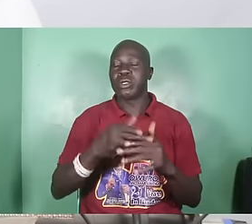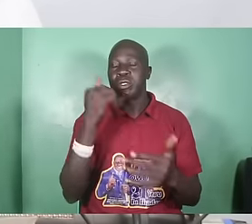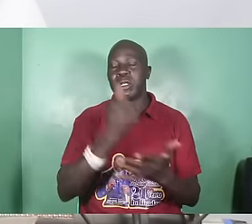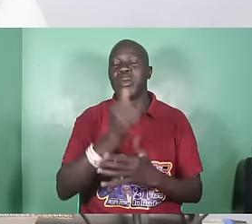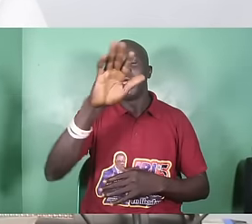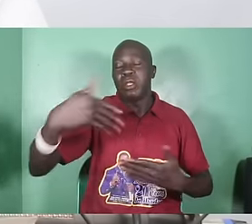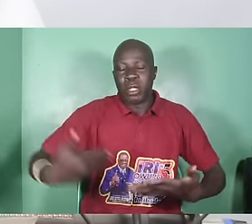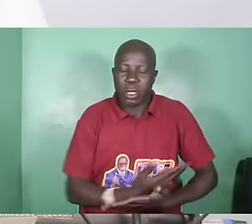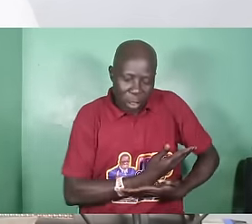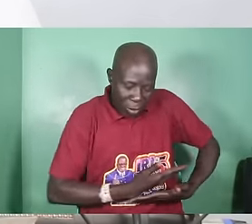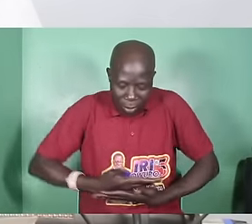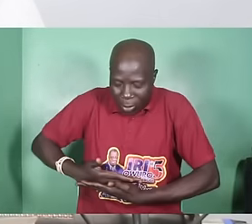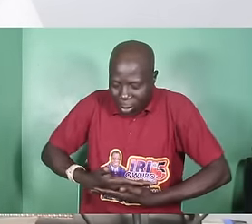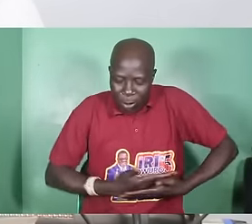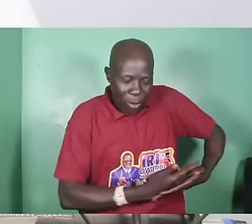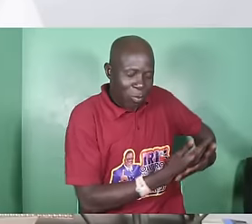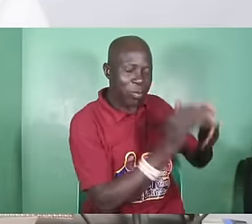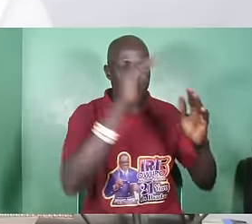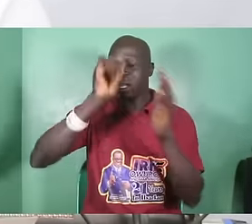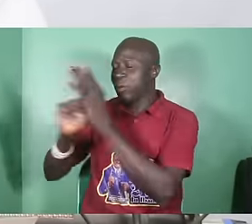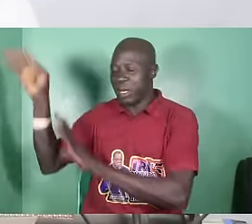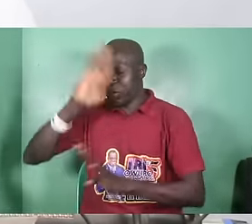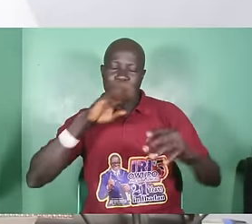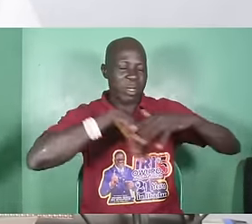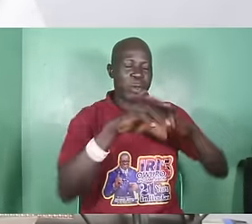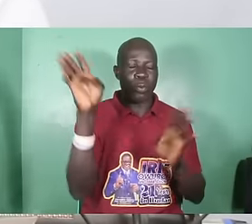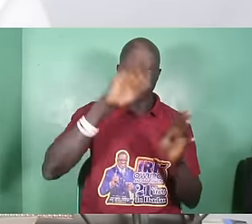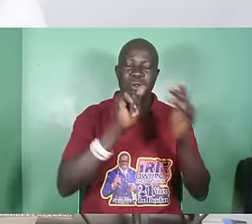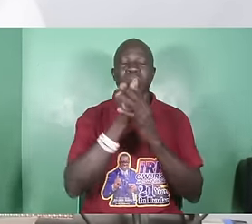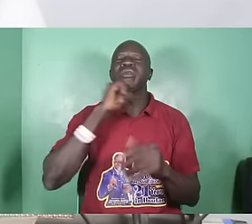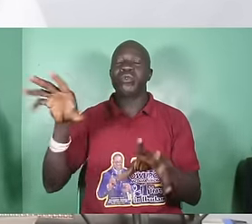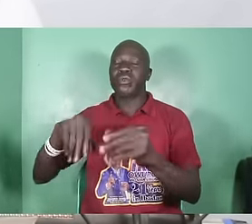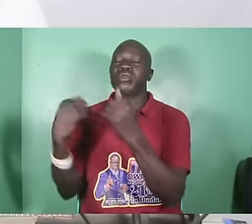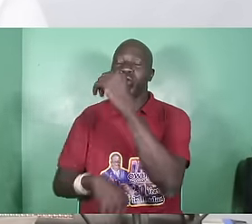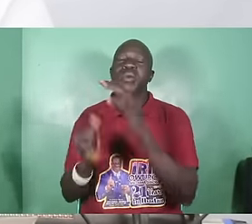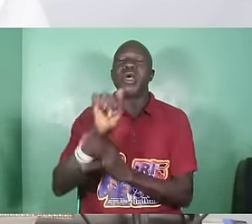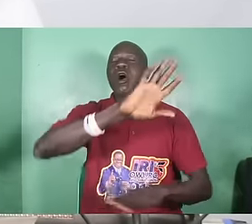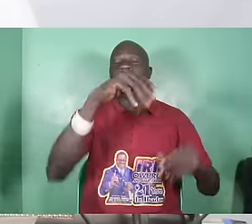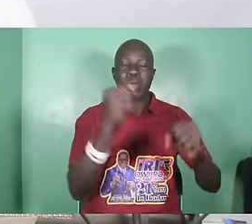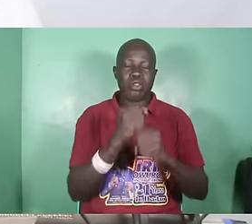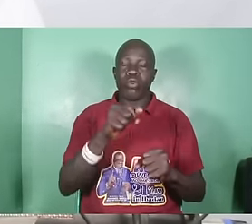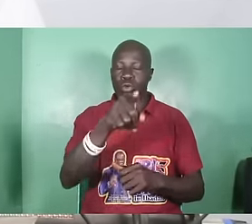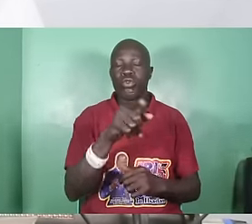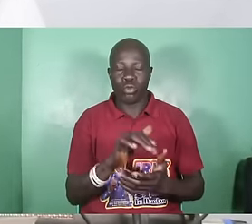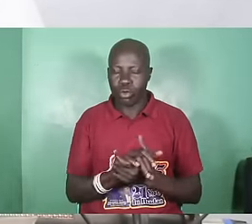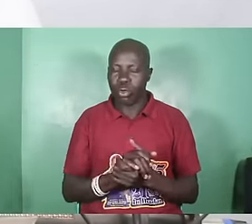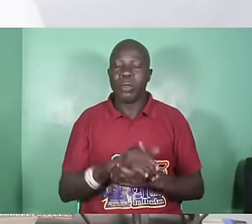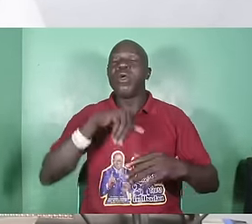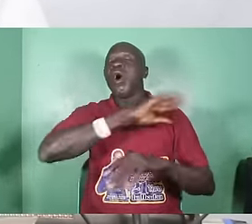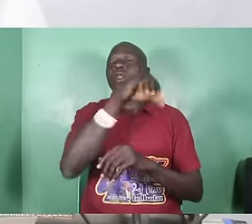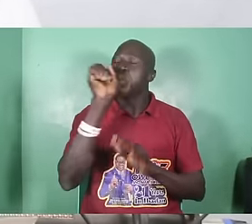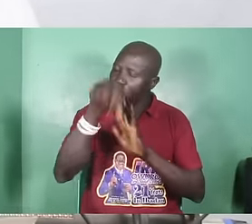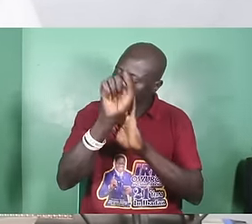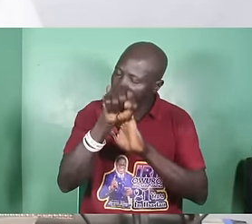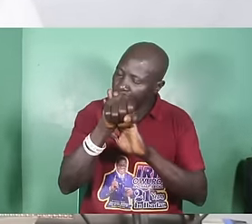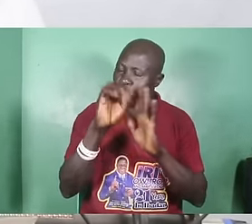in Jesus. Omo tutun yen. That you born baby. Gbogbo ne cha o. Amen. Bawo adi yin. Amen. Ye da kan le